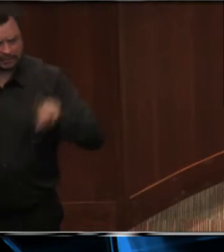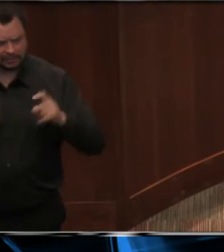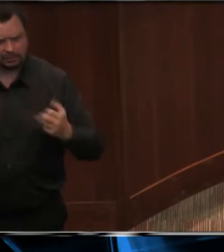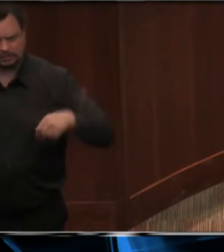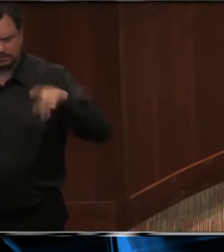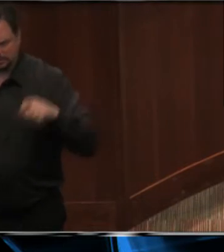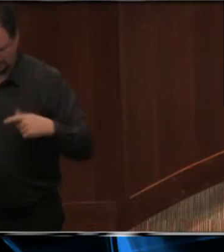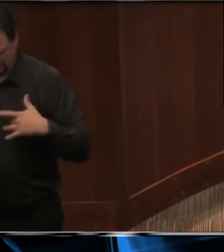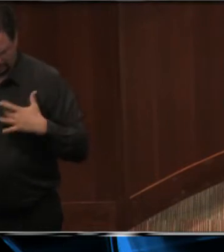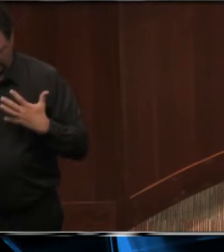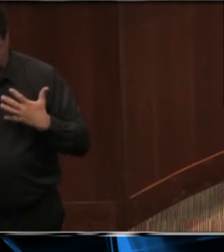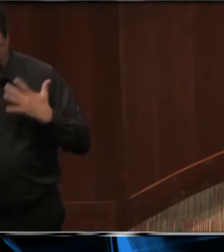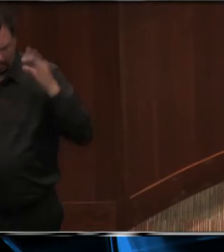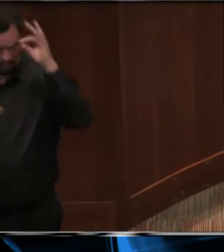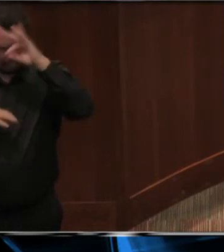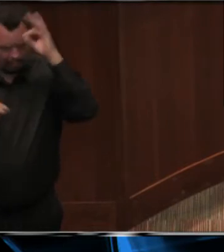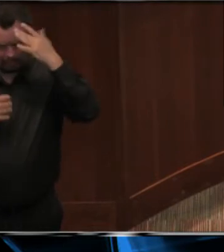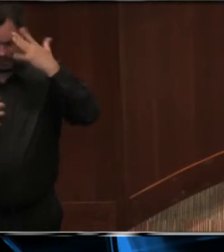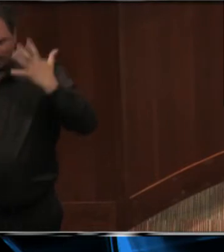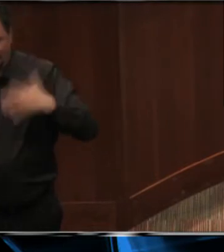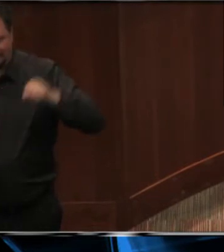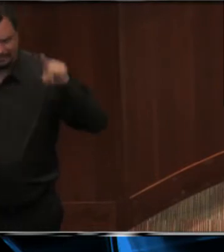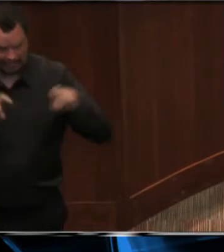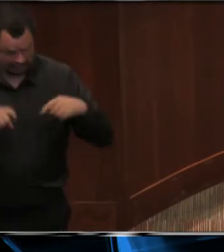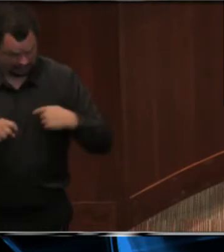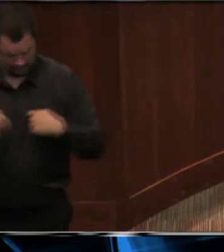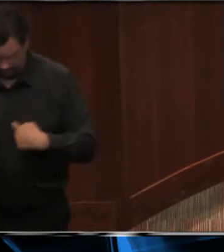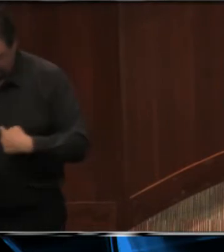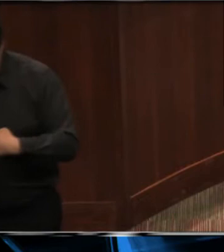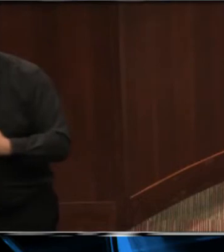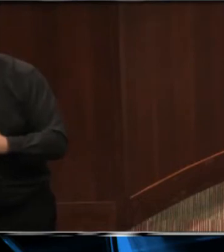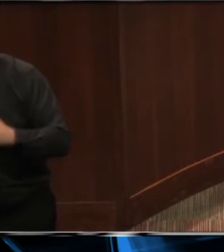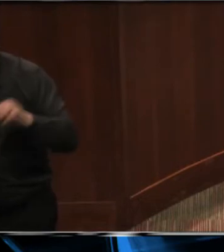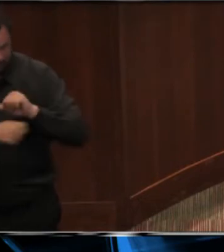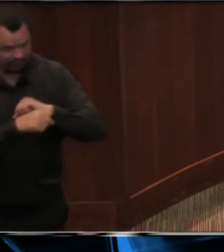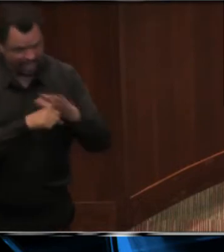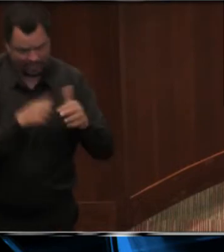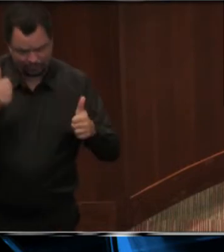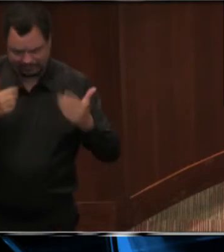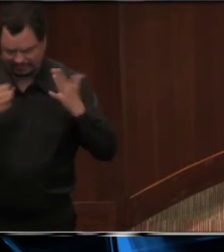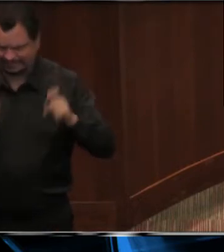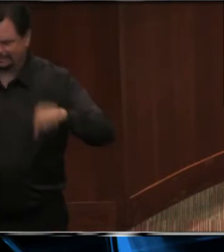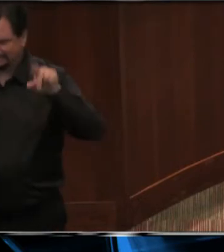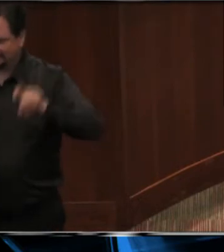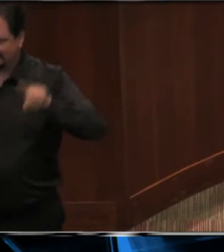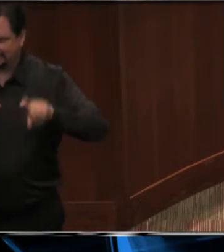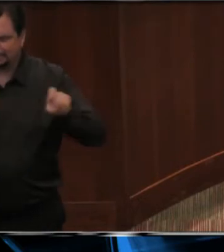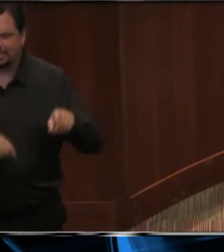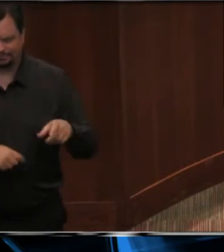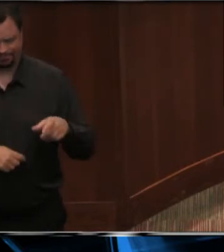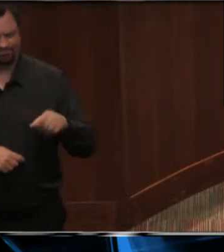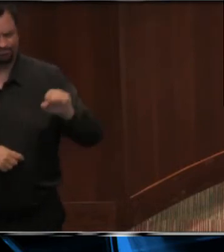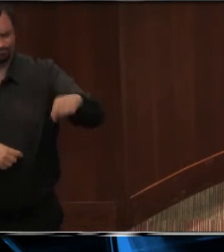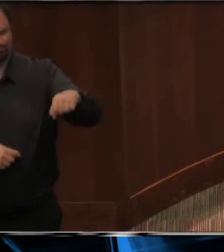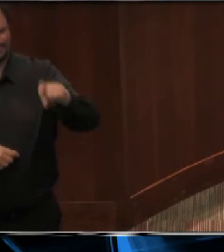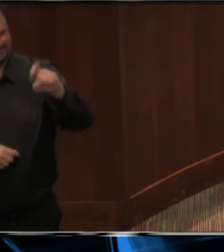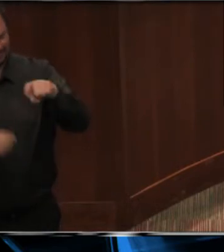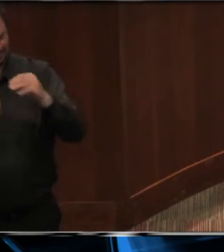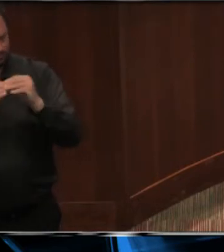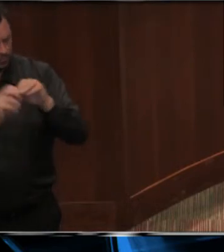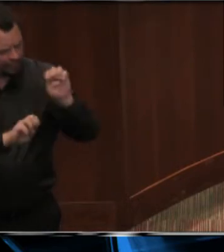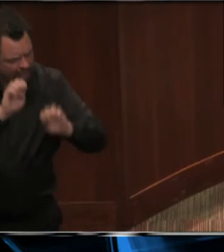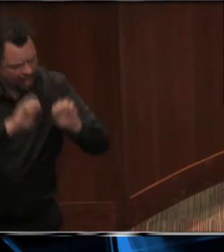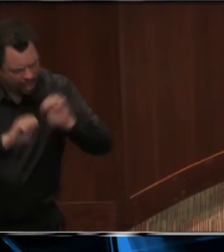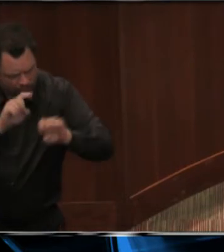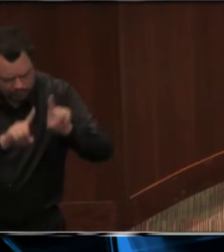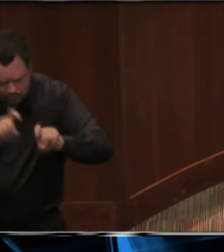the capacity to do that with personnel and test, and then the lab capacity to evaluate. So yeah, and to do so in a timely manner. And so one of the